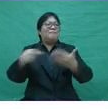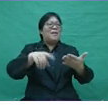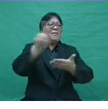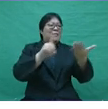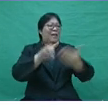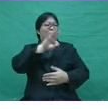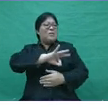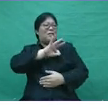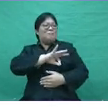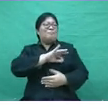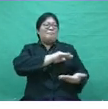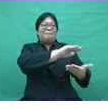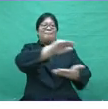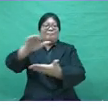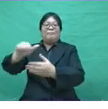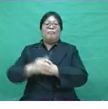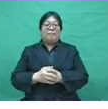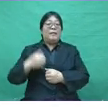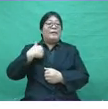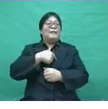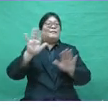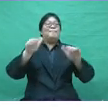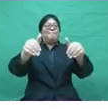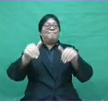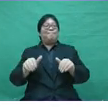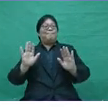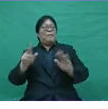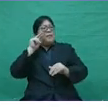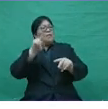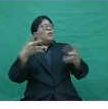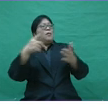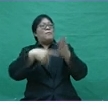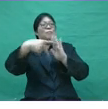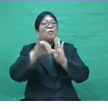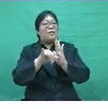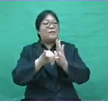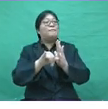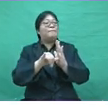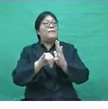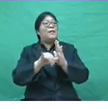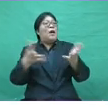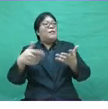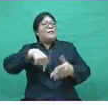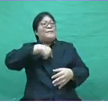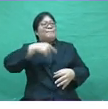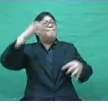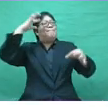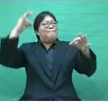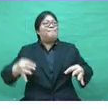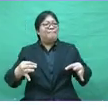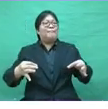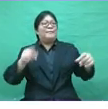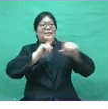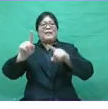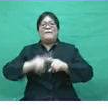benefits packages, we took a step back, looking at the policies that were in place and decided to take a multi-pronged